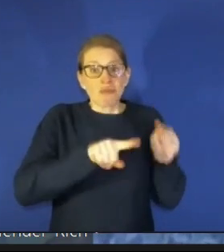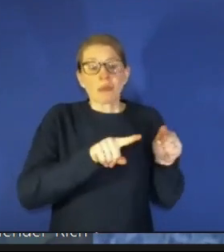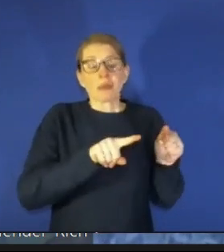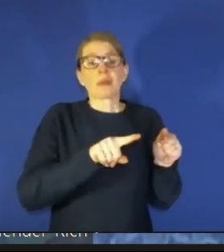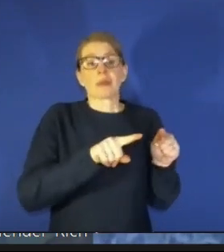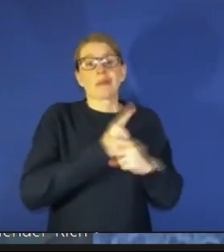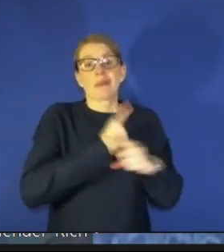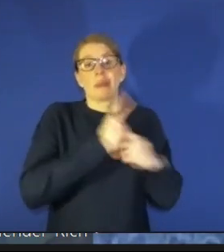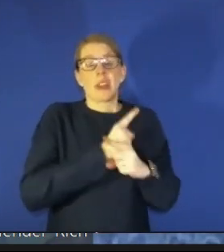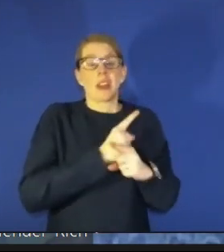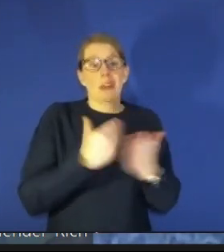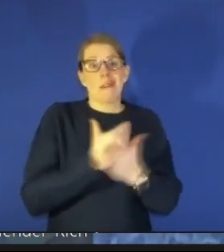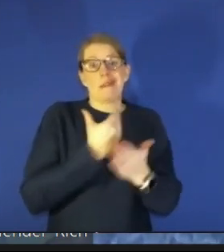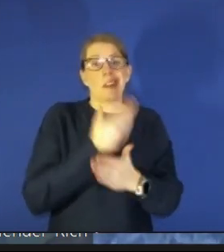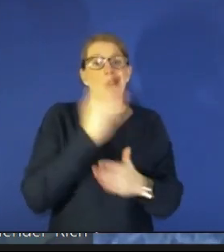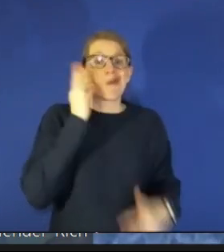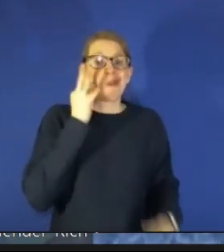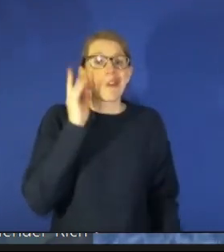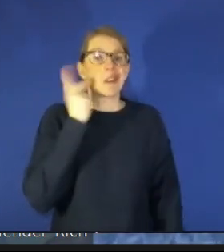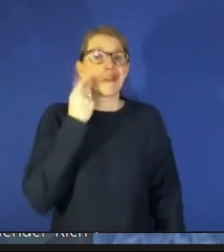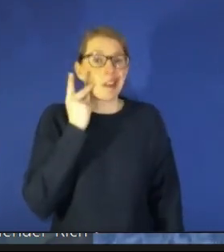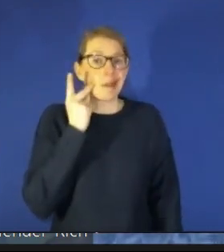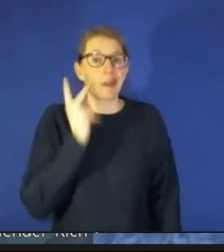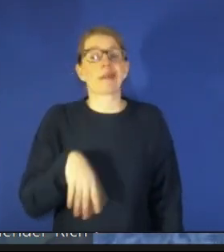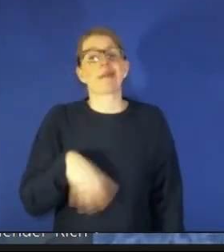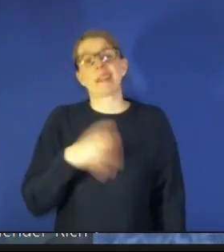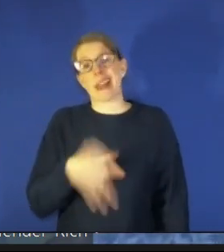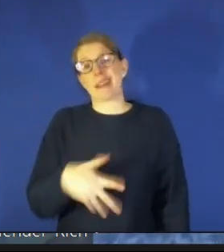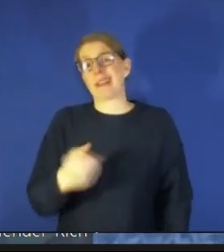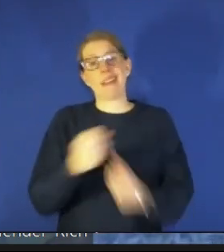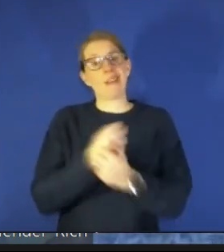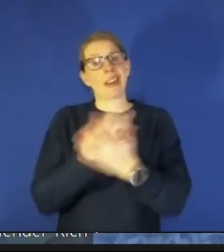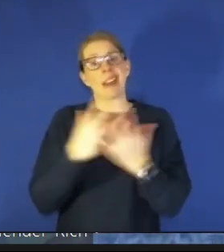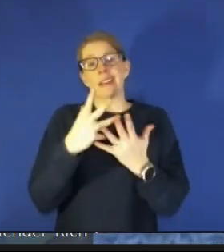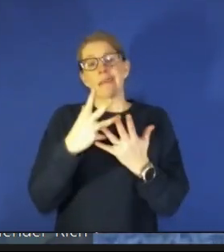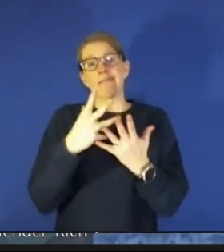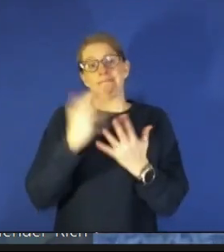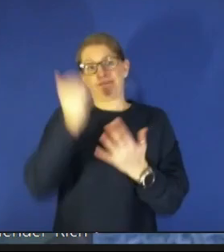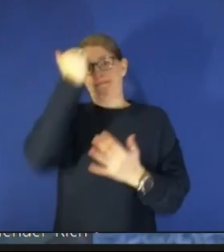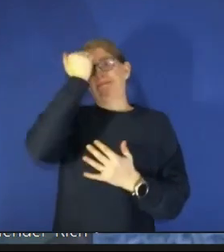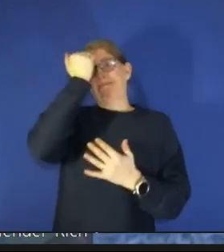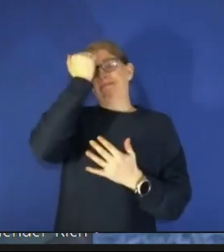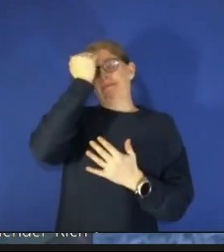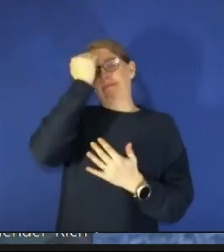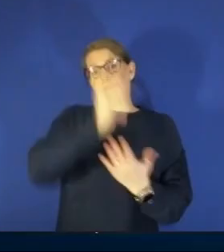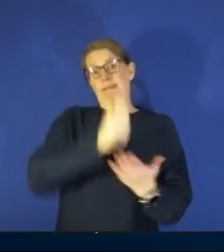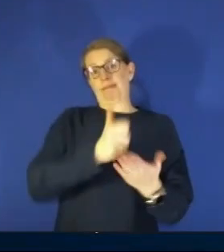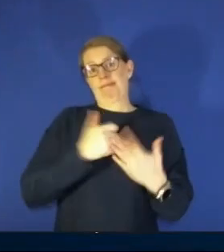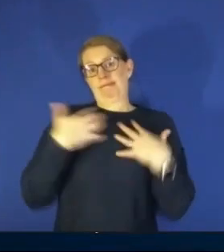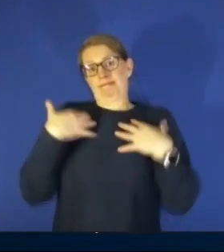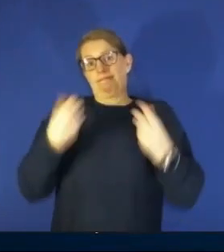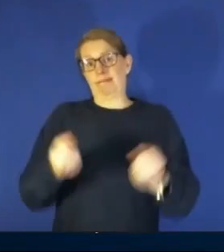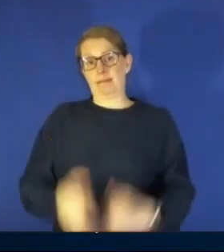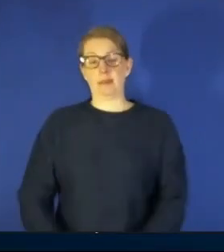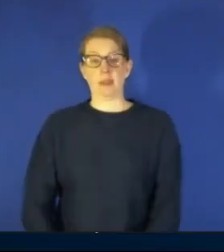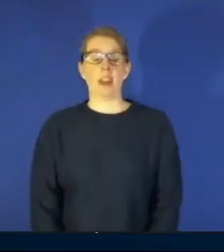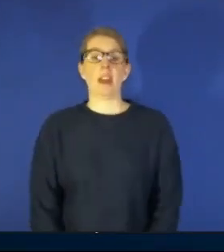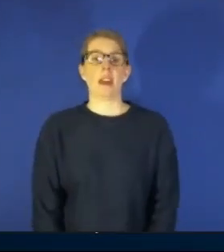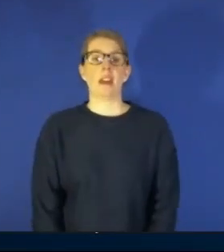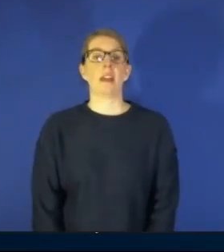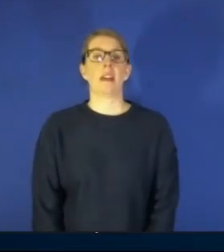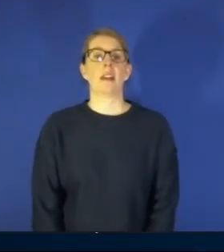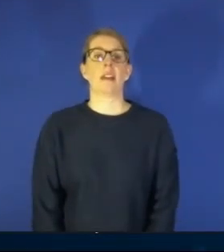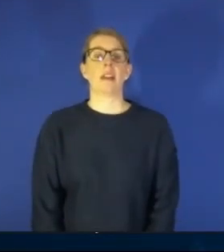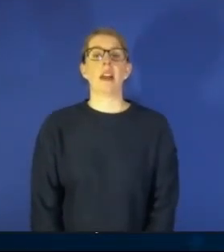fruits, veggies, and all the things that really are known to be healthy. I want to talk about supplements.